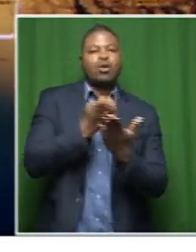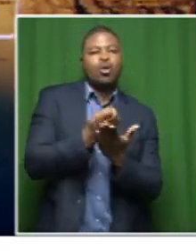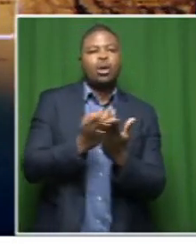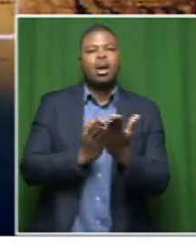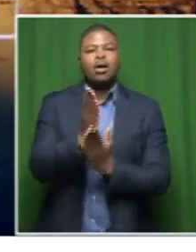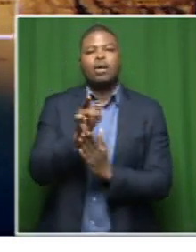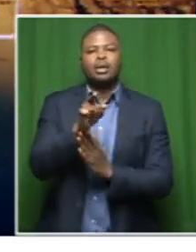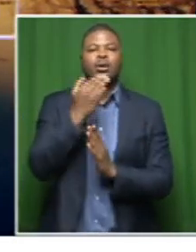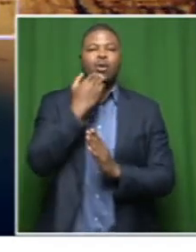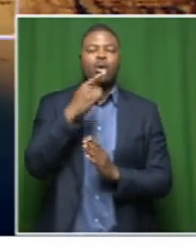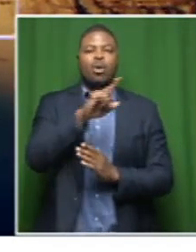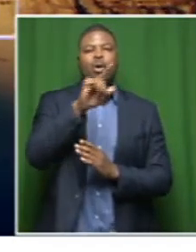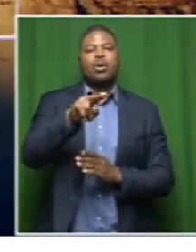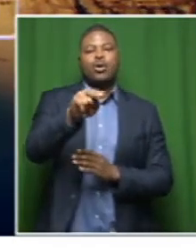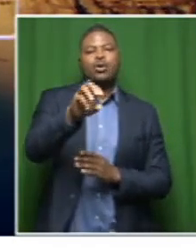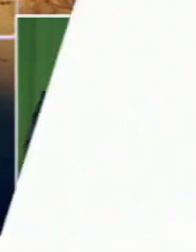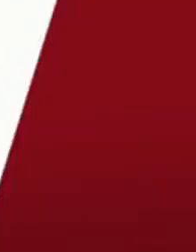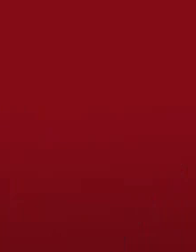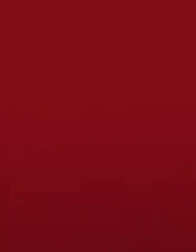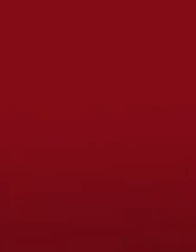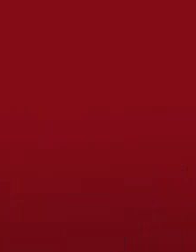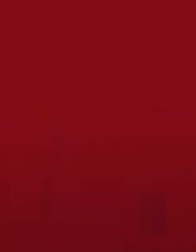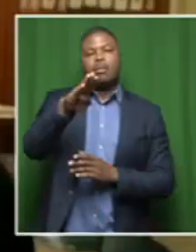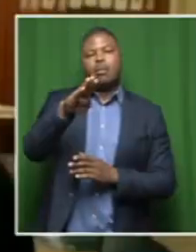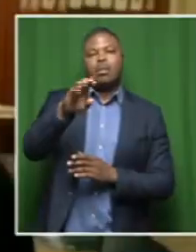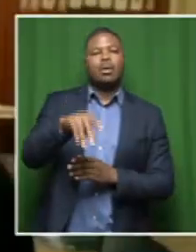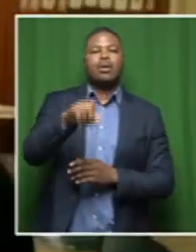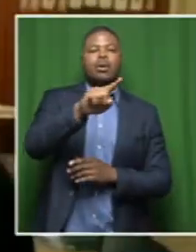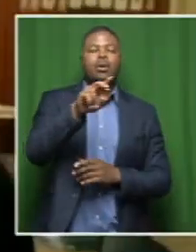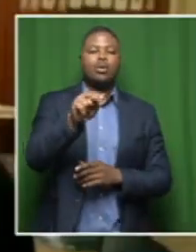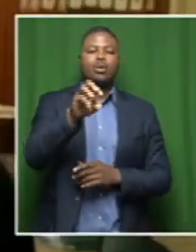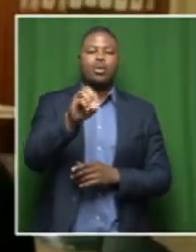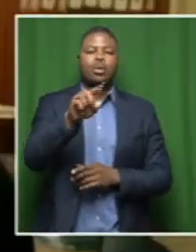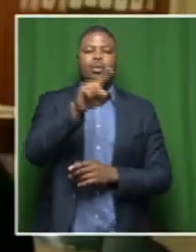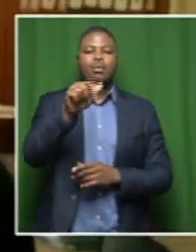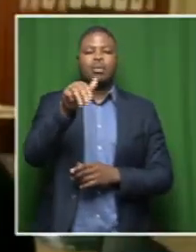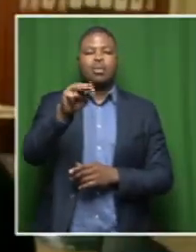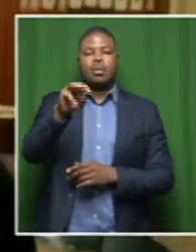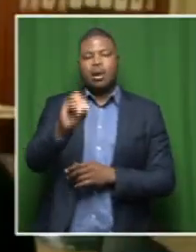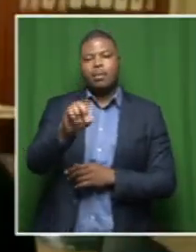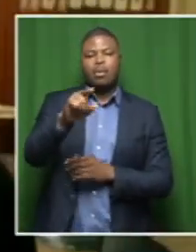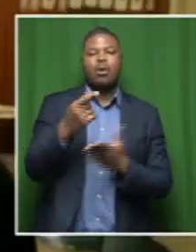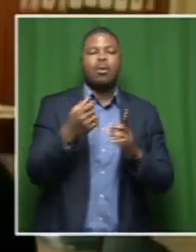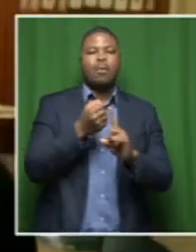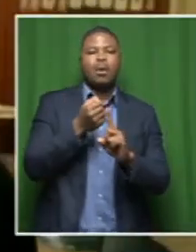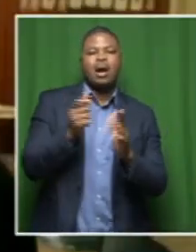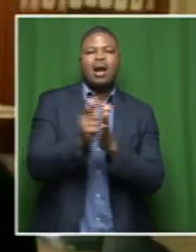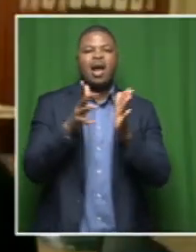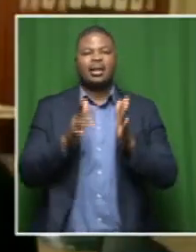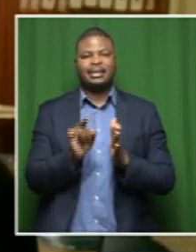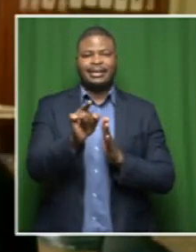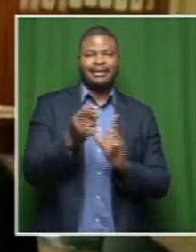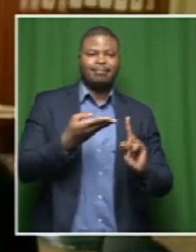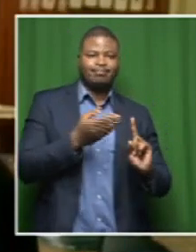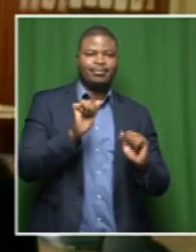Africa, Nomzamo Zondo. Nomzamo, thanks so much for speaking to us, and good to see you again. Thank you so much for having me.